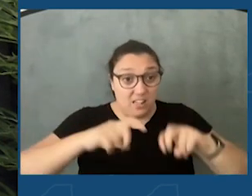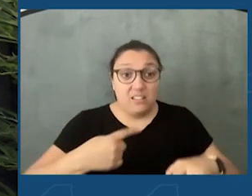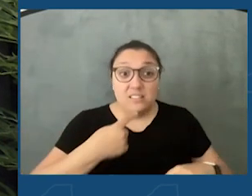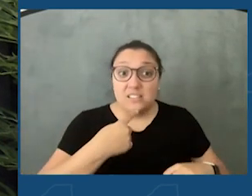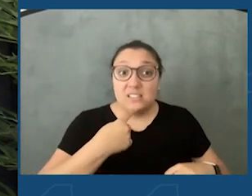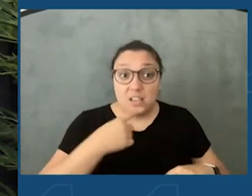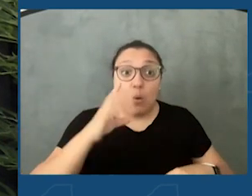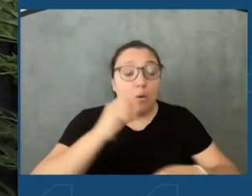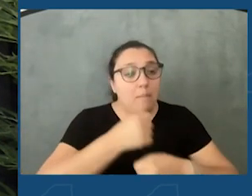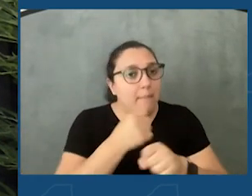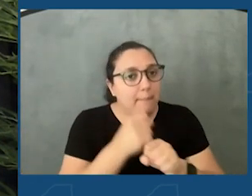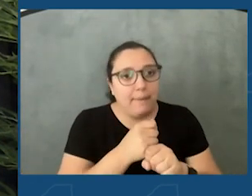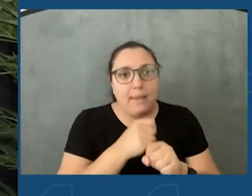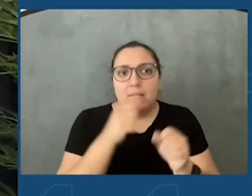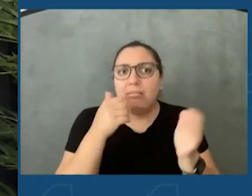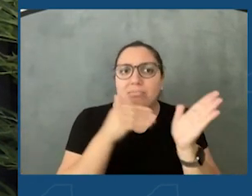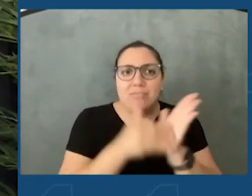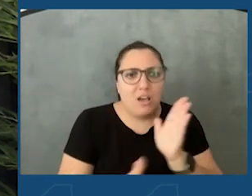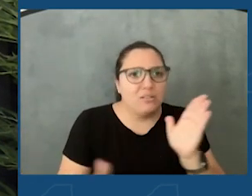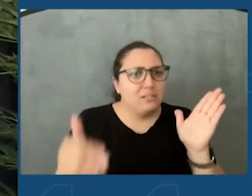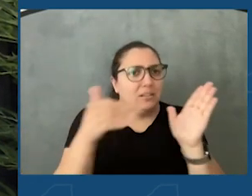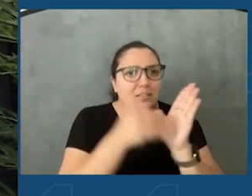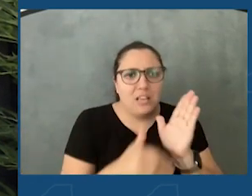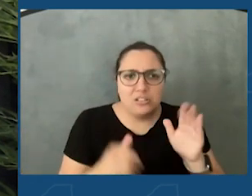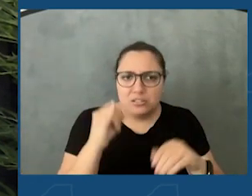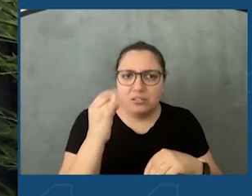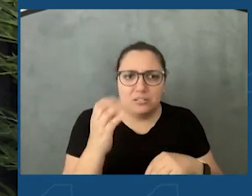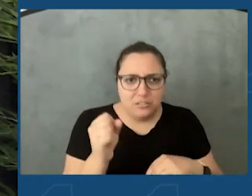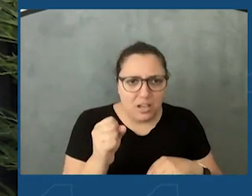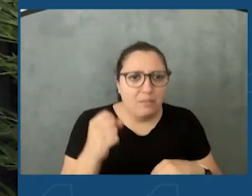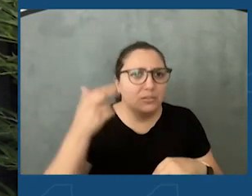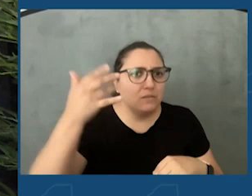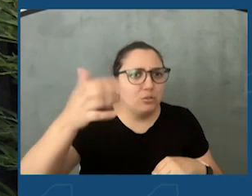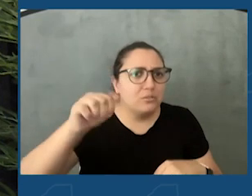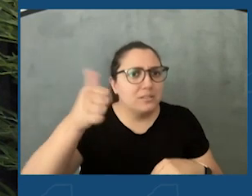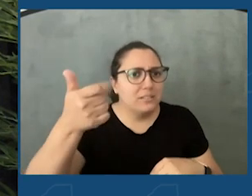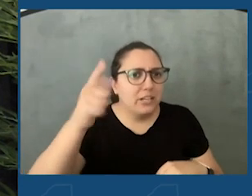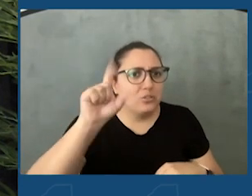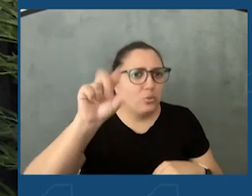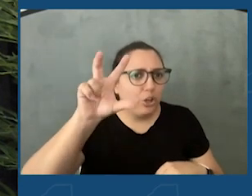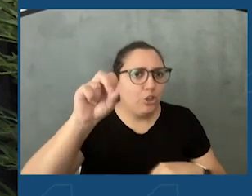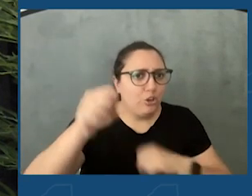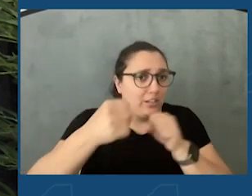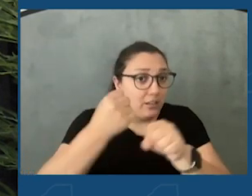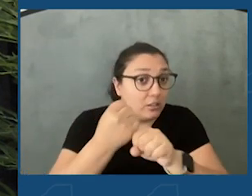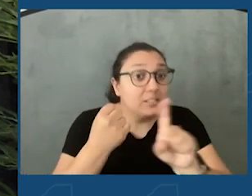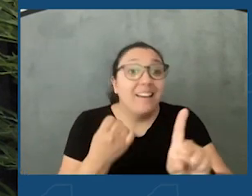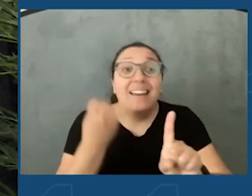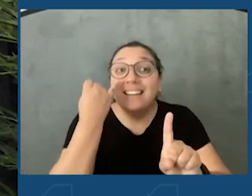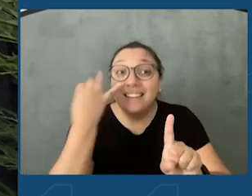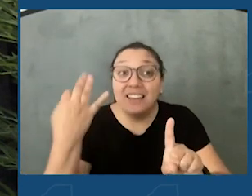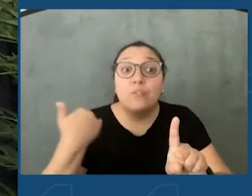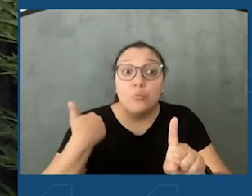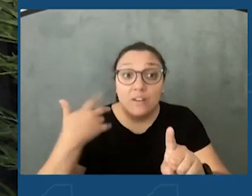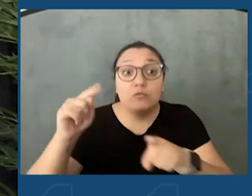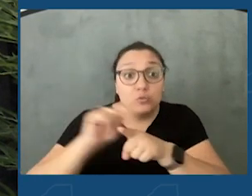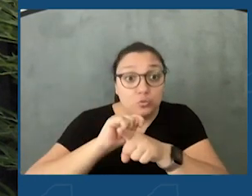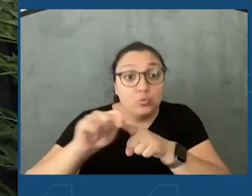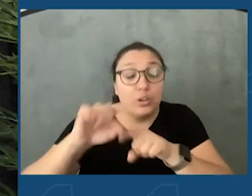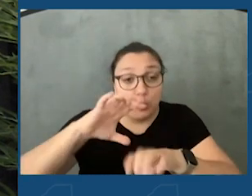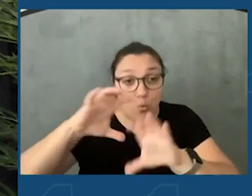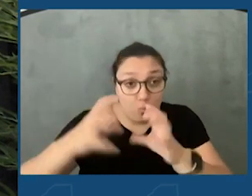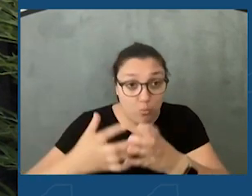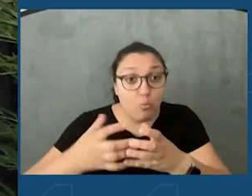of thousands of jobs in our region in the coming decades, but that is only if we have the trained workforce to do this